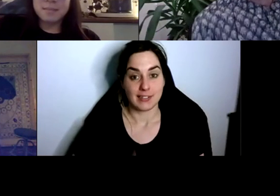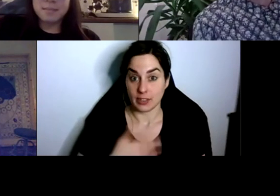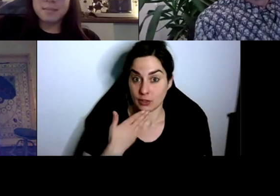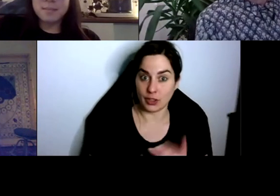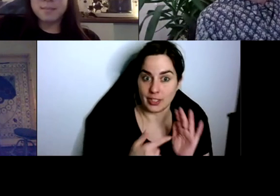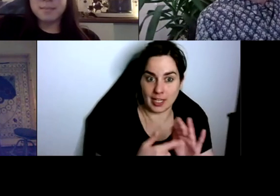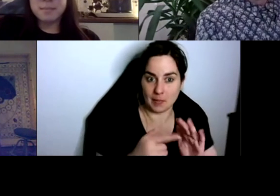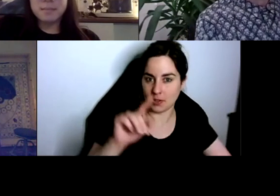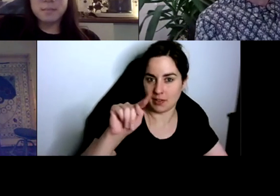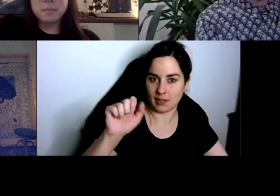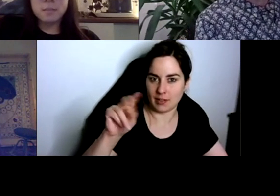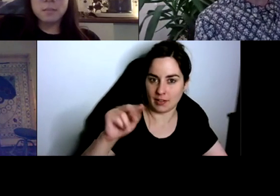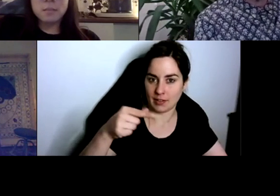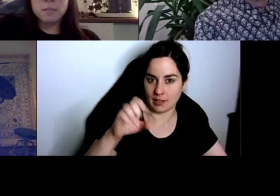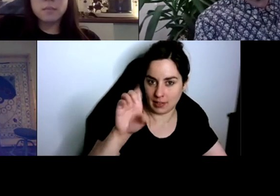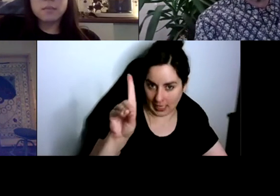And that,